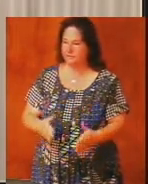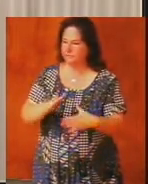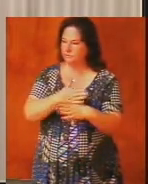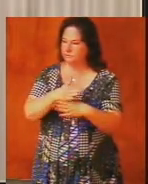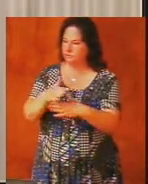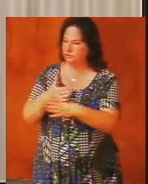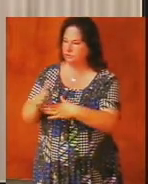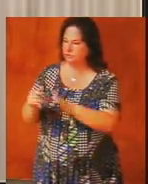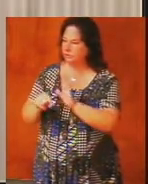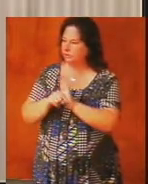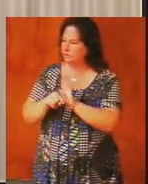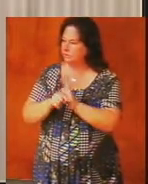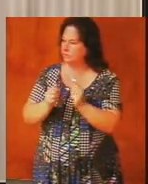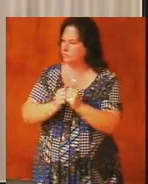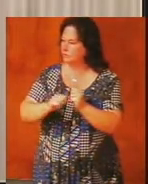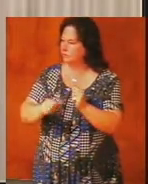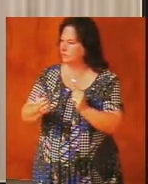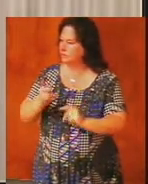with others.